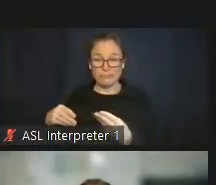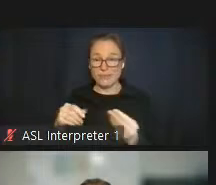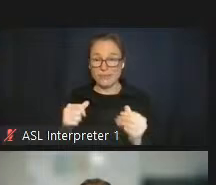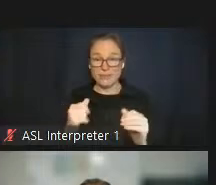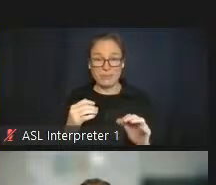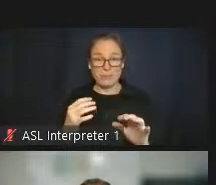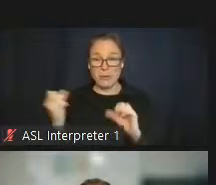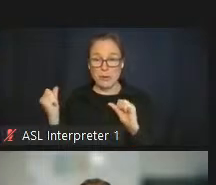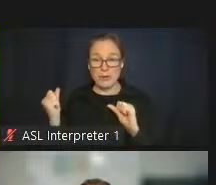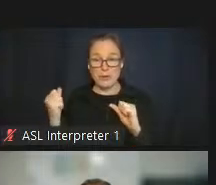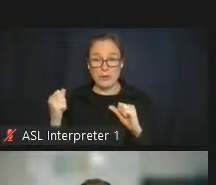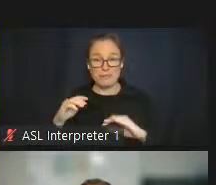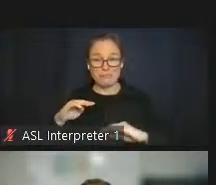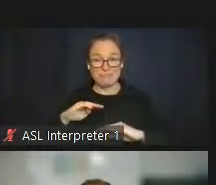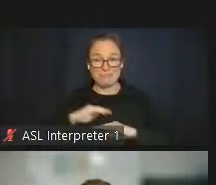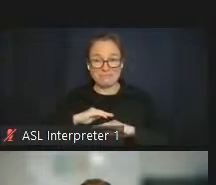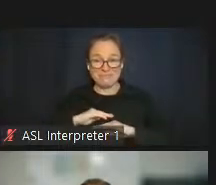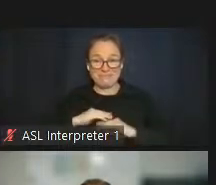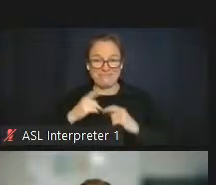pretty pleased about that.